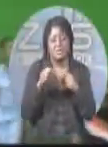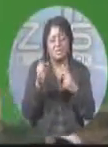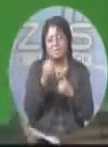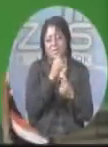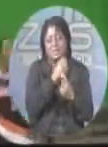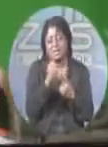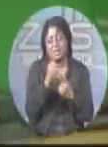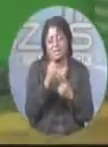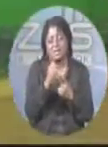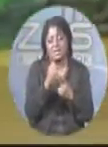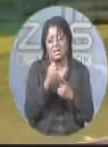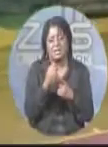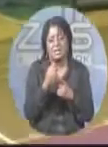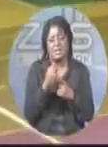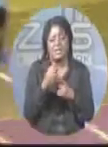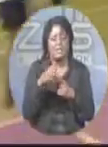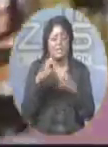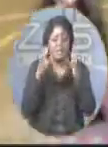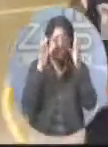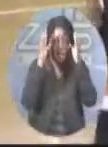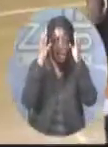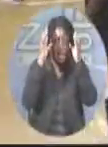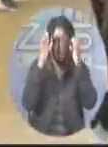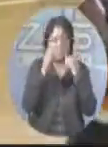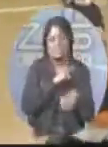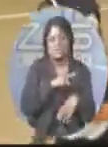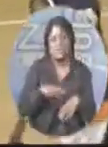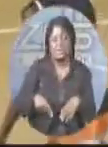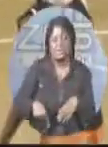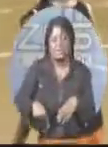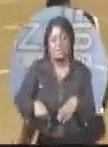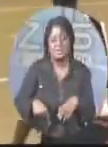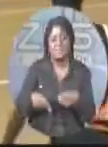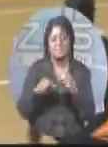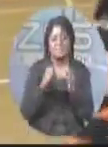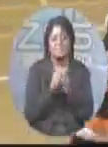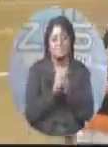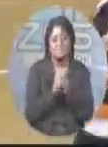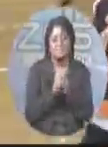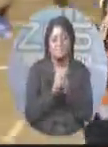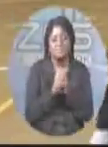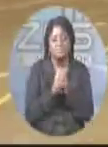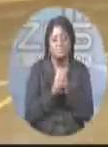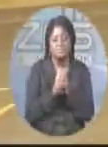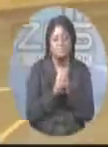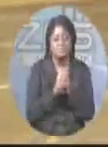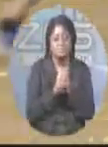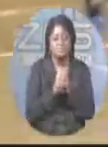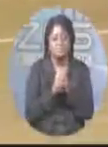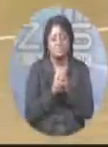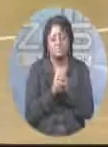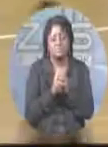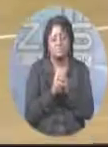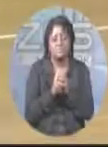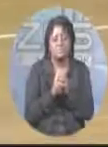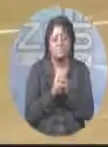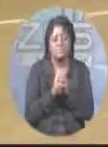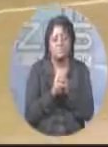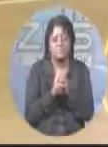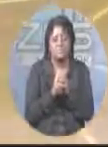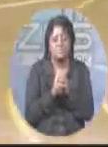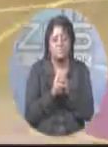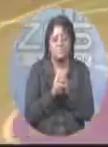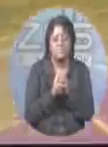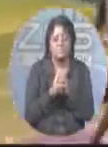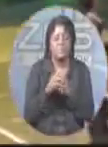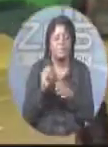Queens 63-58. For the Cheaters, Tonique Ingram scored 16 points and Leisha Grant had a game-high 27 points in the